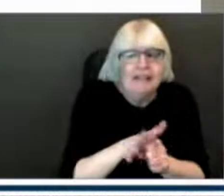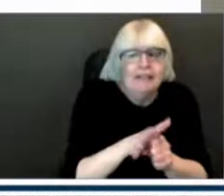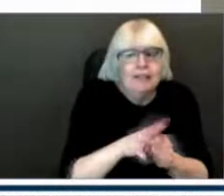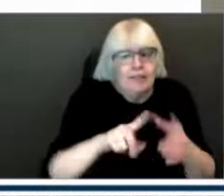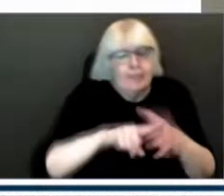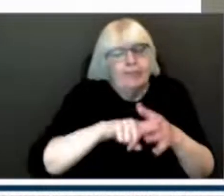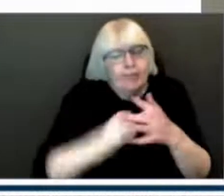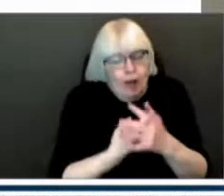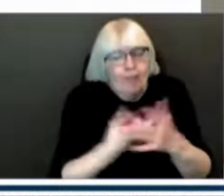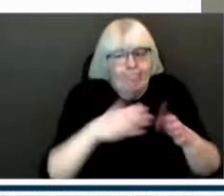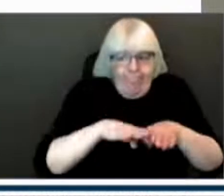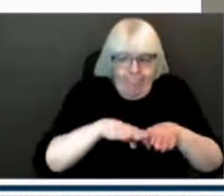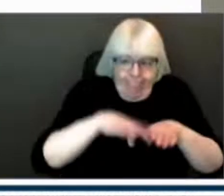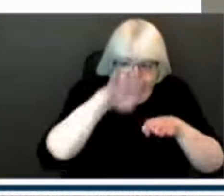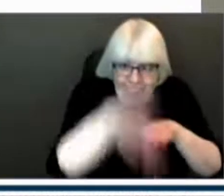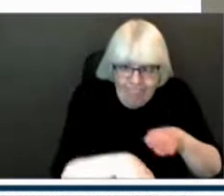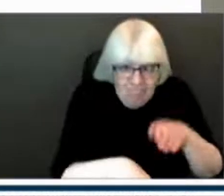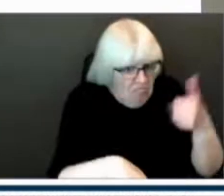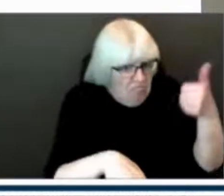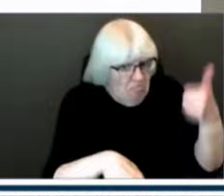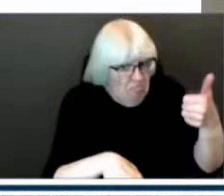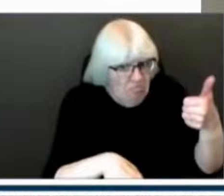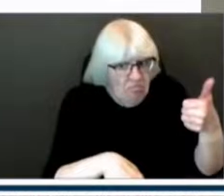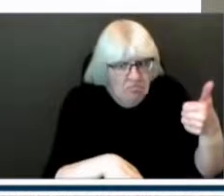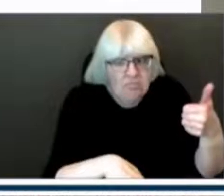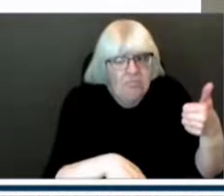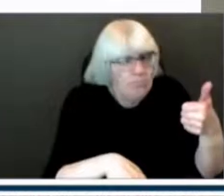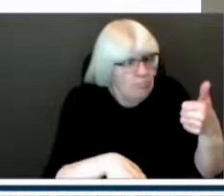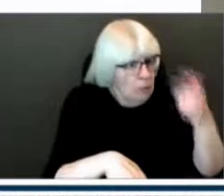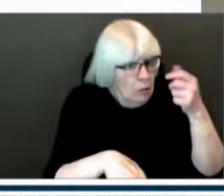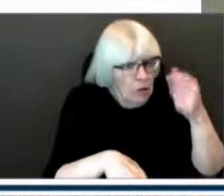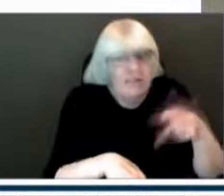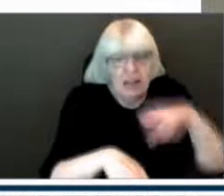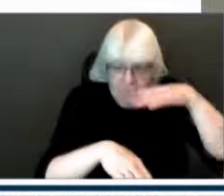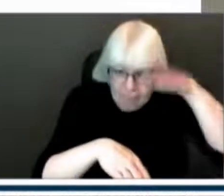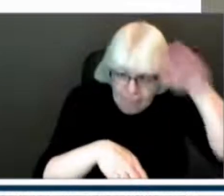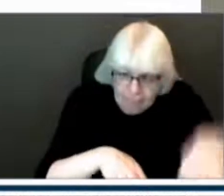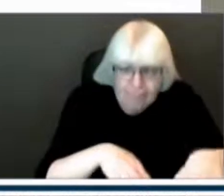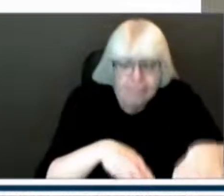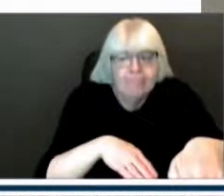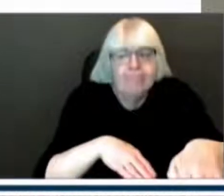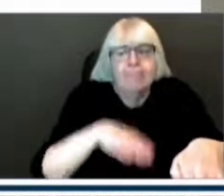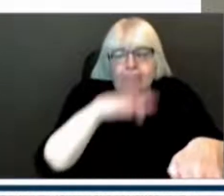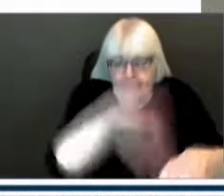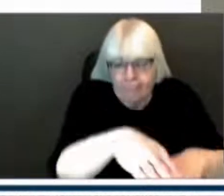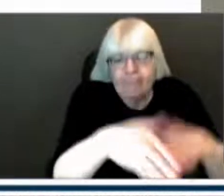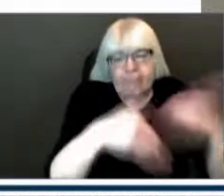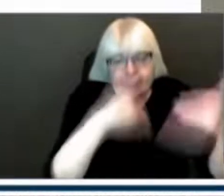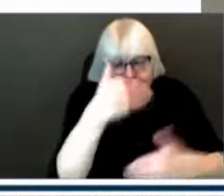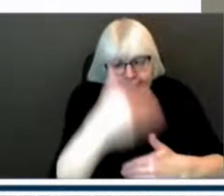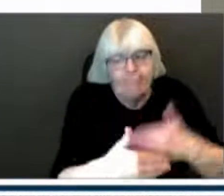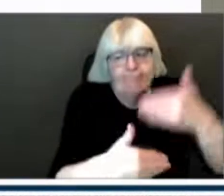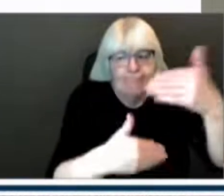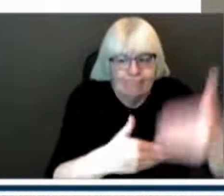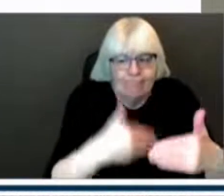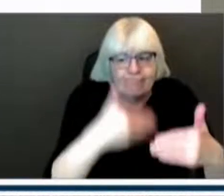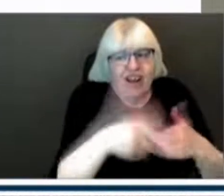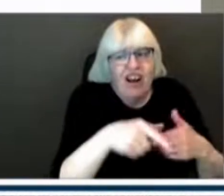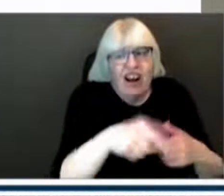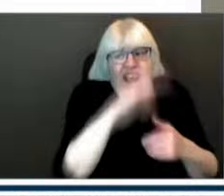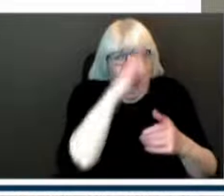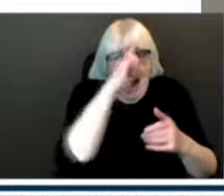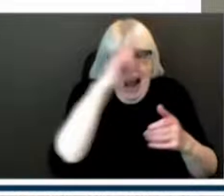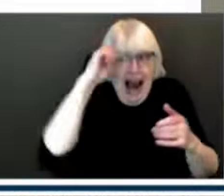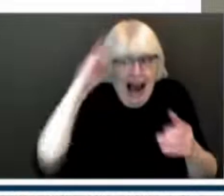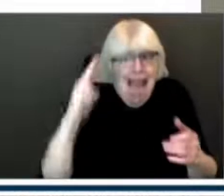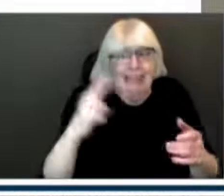we are not putting undue pressure on an already very fragile and stressed healthcare system. And so that's